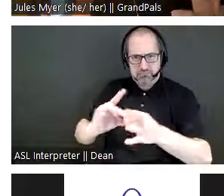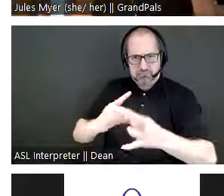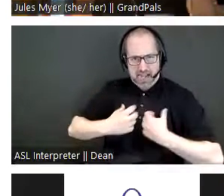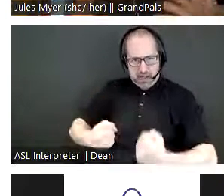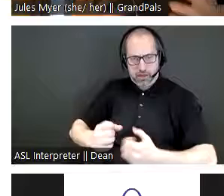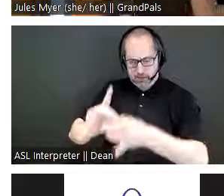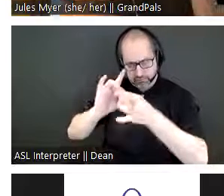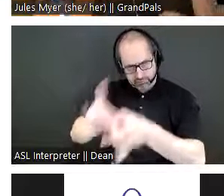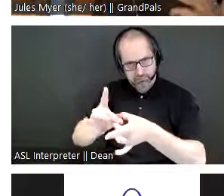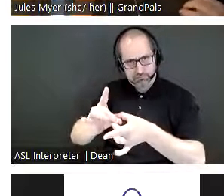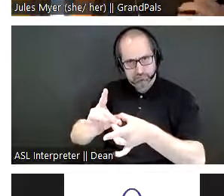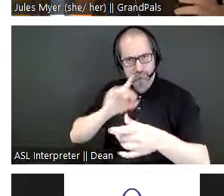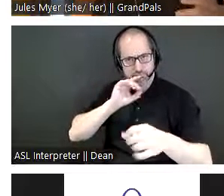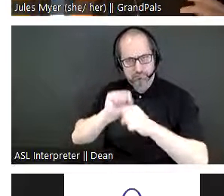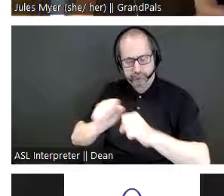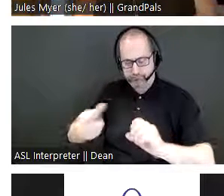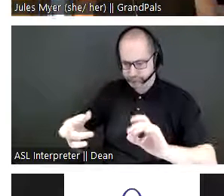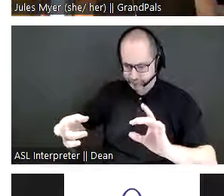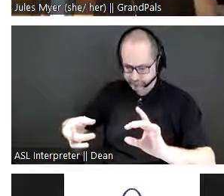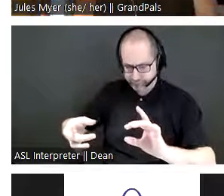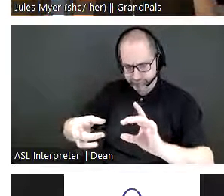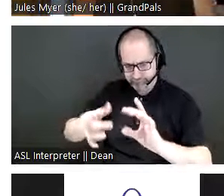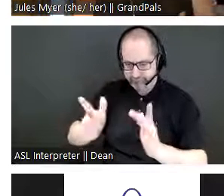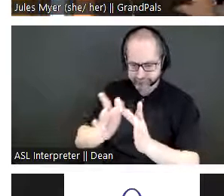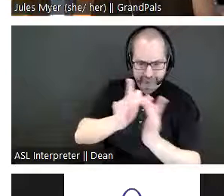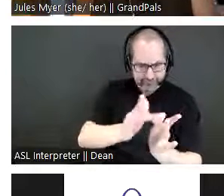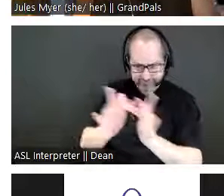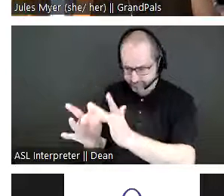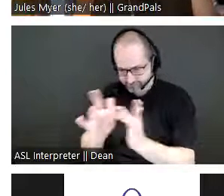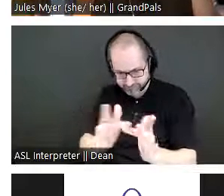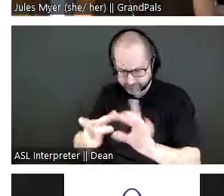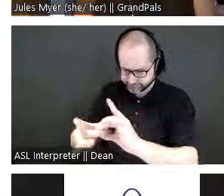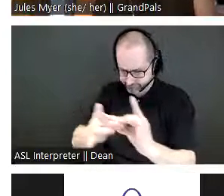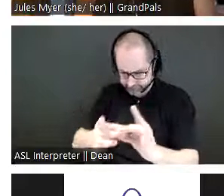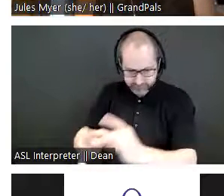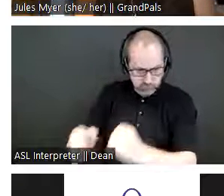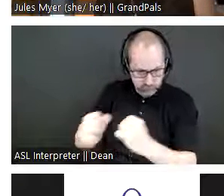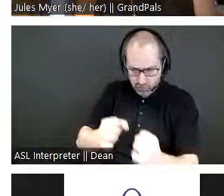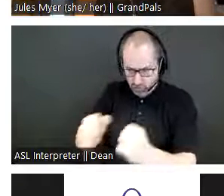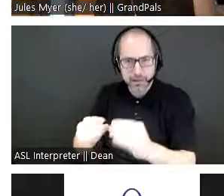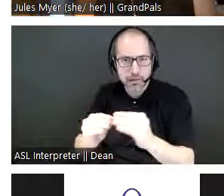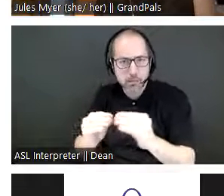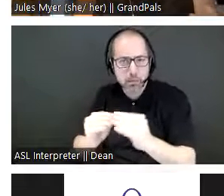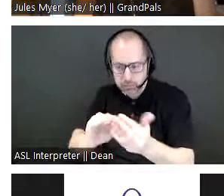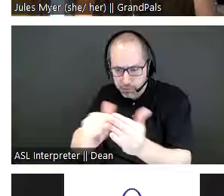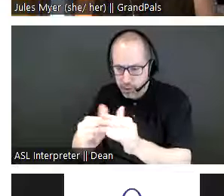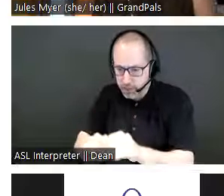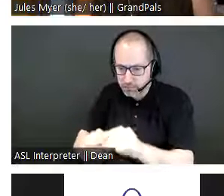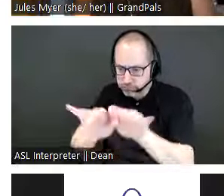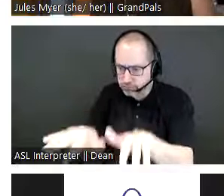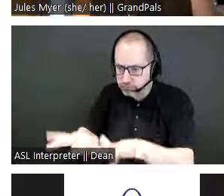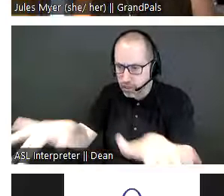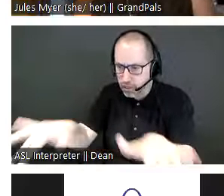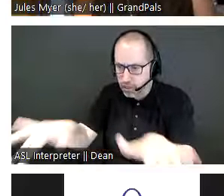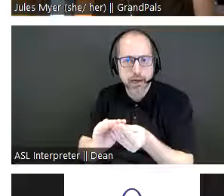and form that bond and a connection with one another and build stronger communities is the fact that it is a